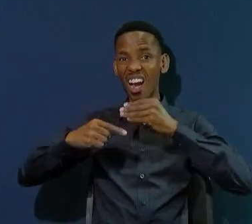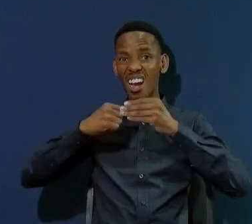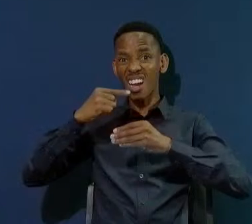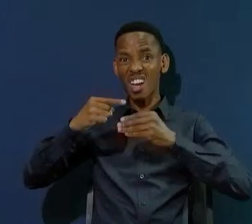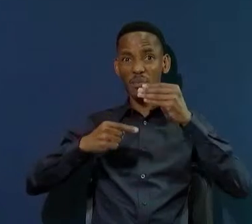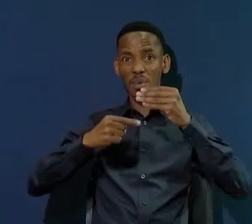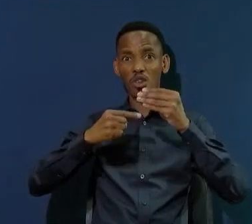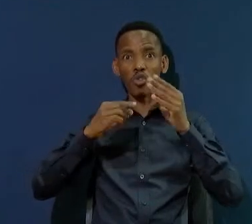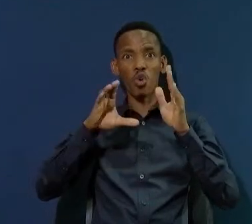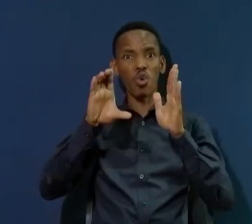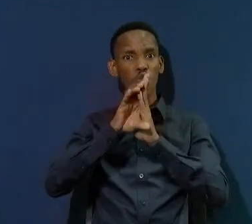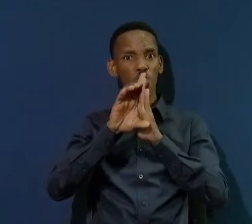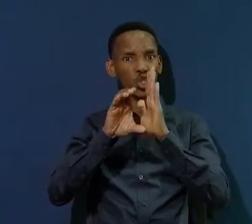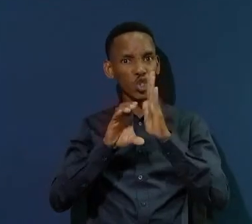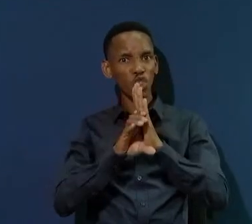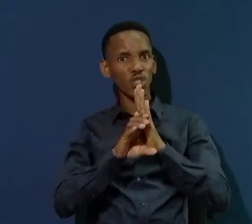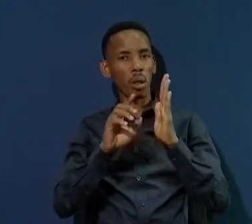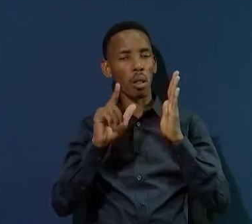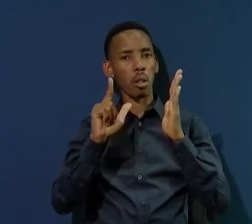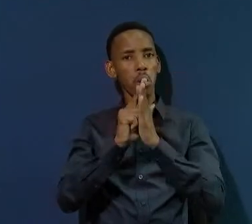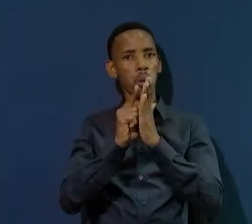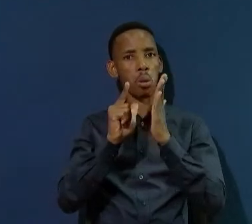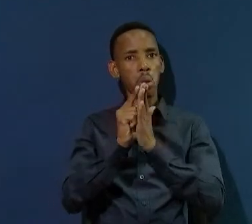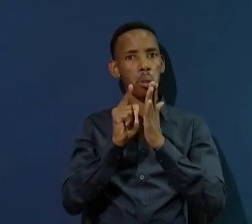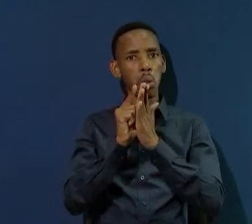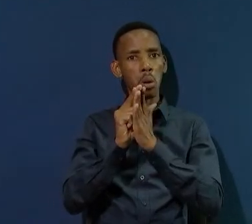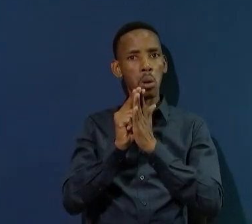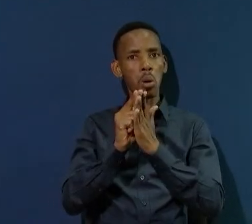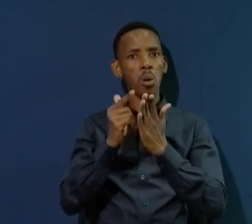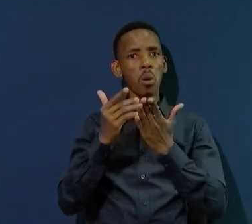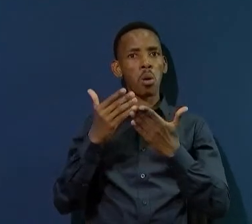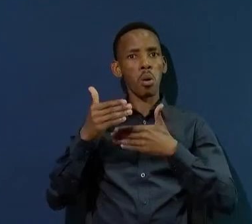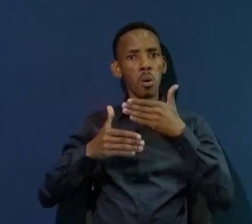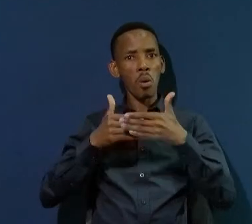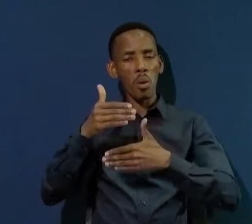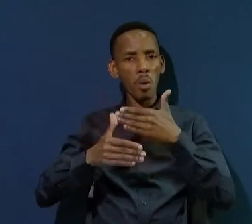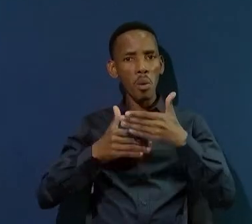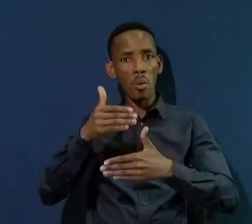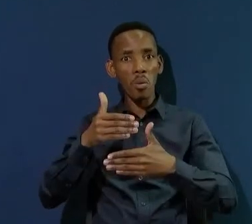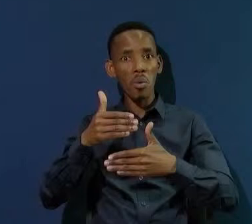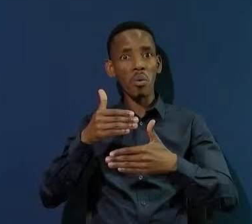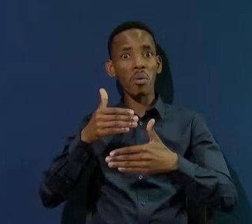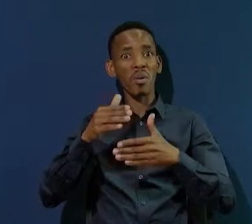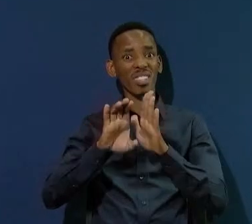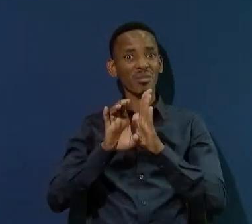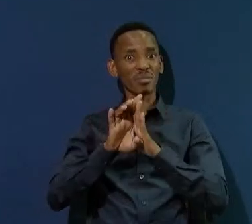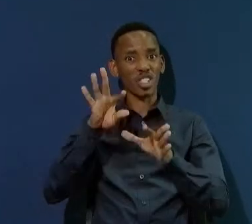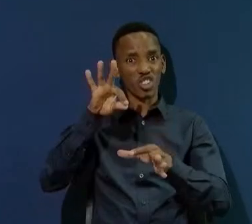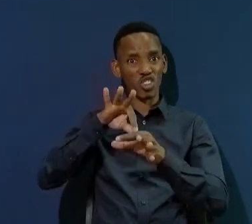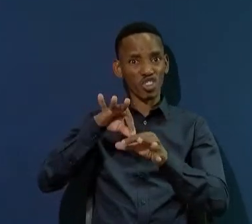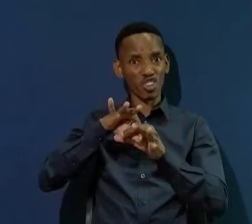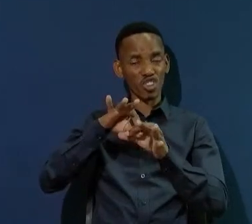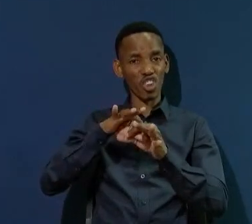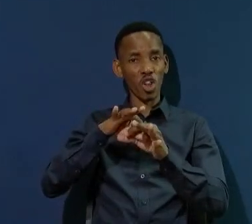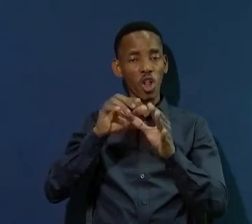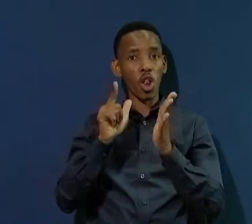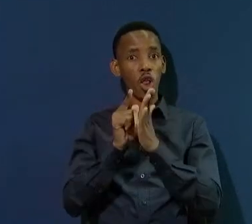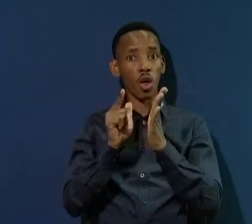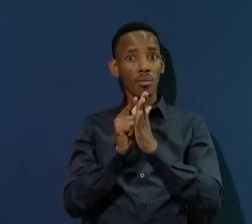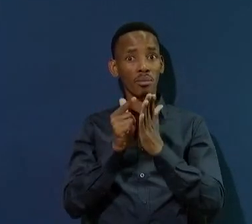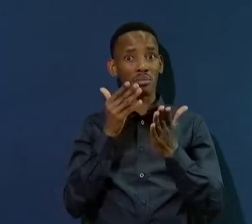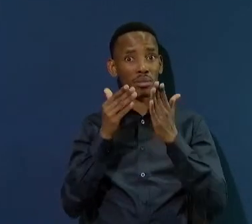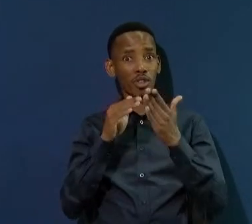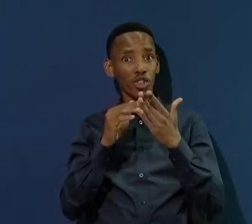ka molao motheo o berekang ka teng vis-a-vis the elections gongwe ebile a re ka lebelela Electoral